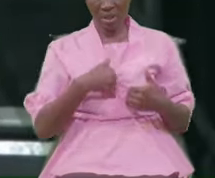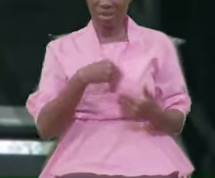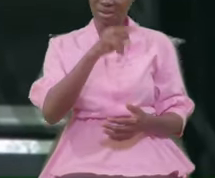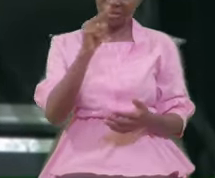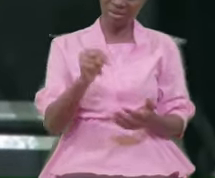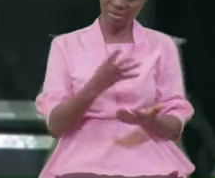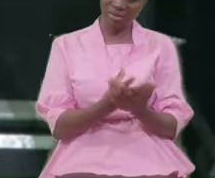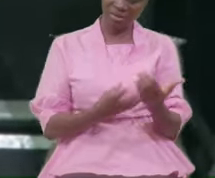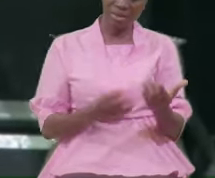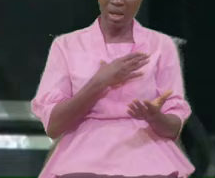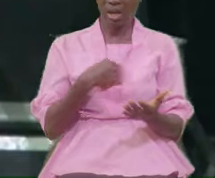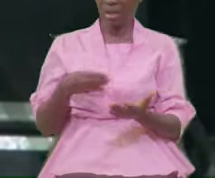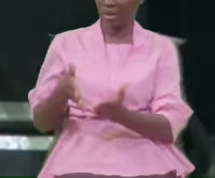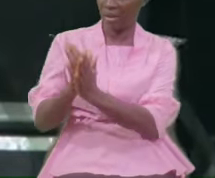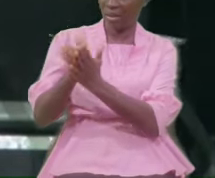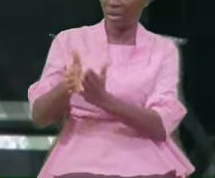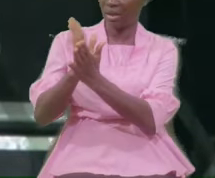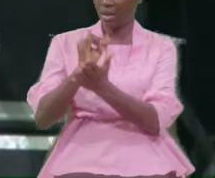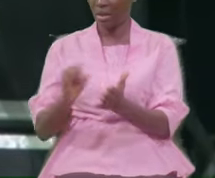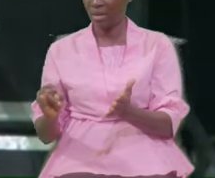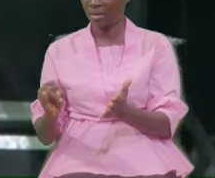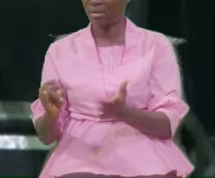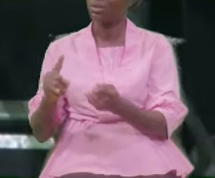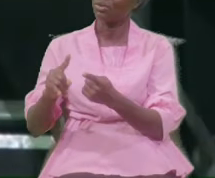asking to meet that